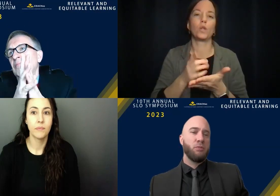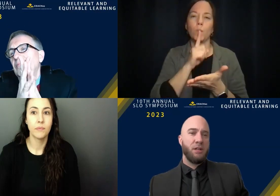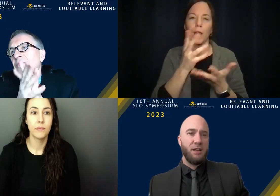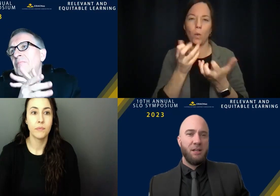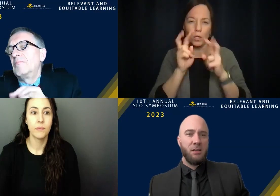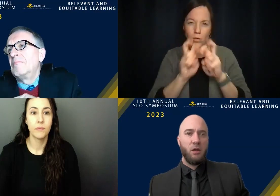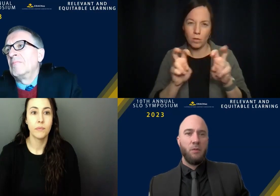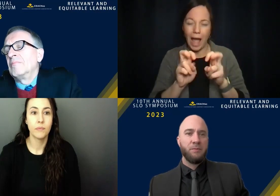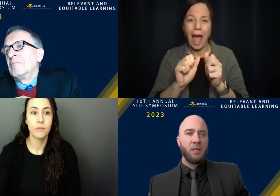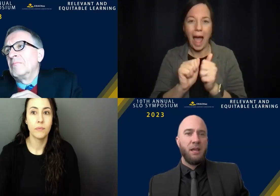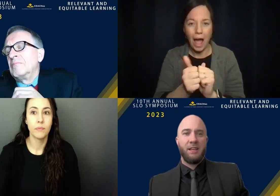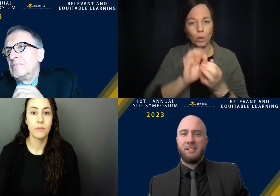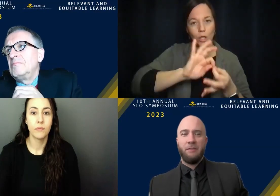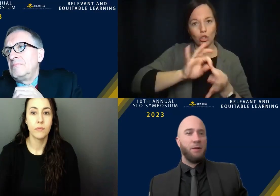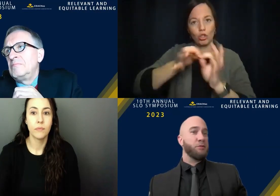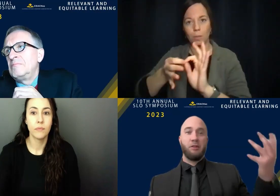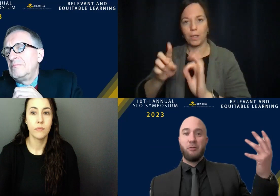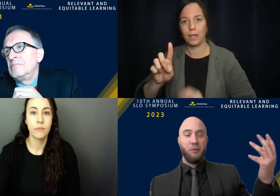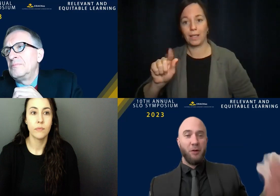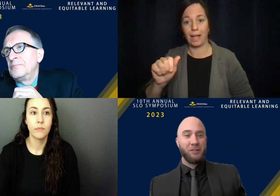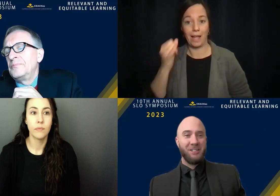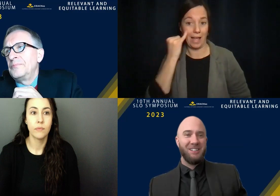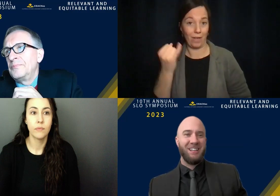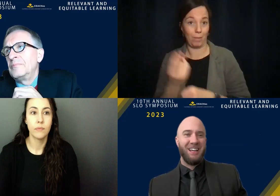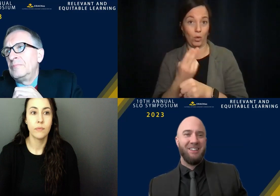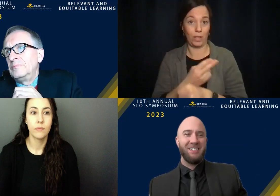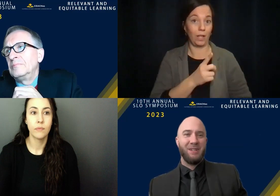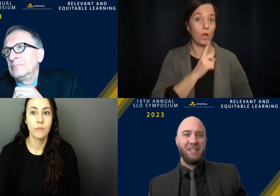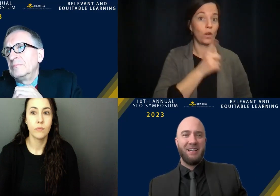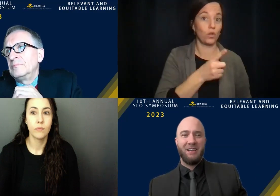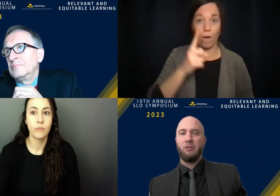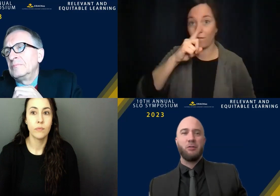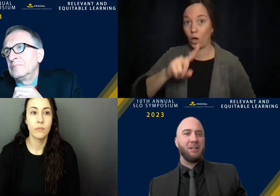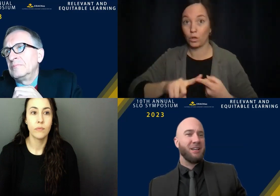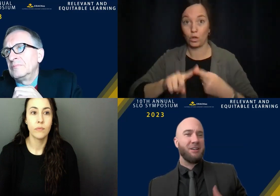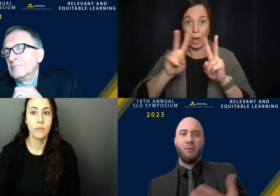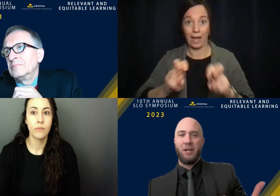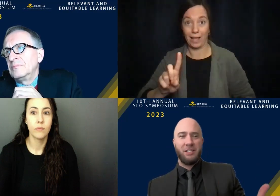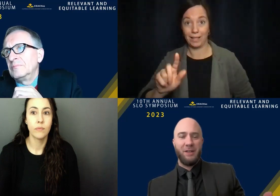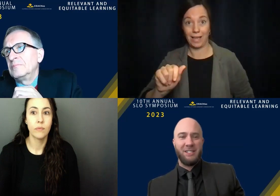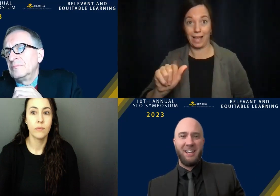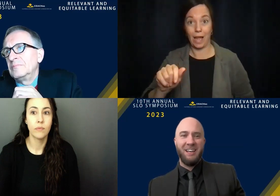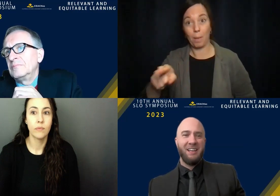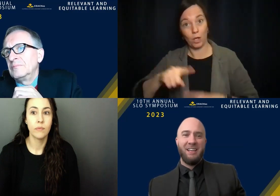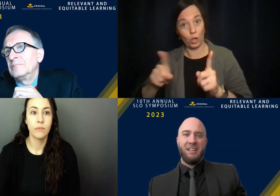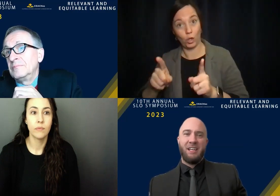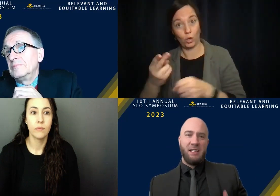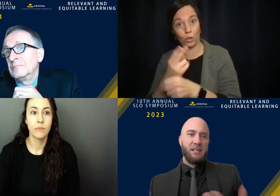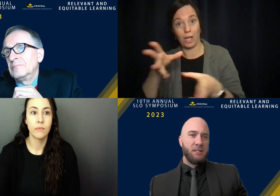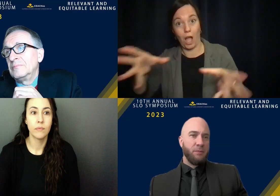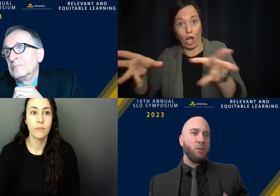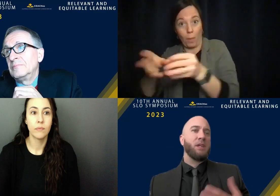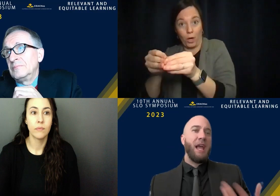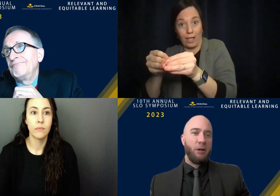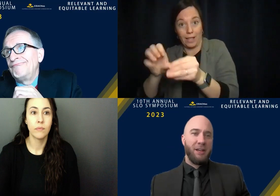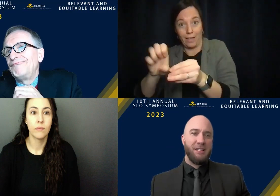being interpreted, you know? And like I said, if I'm using a true false to analyze my data and you're using like a comprehensive essay, is